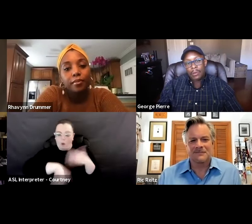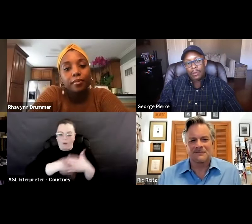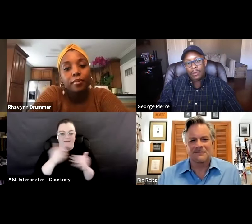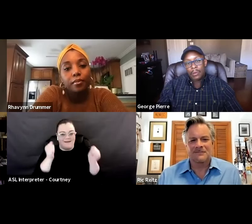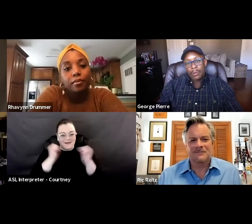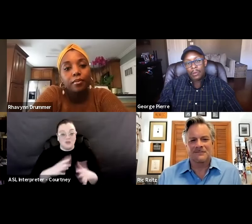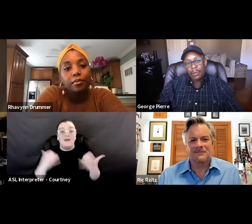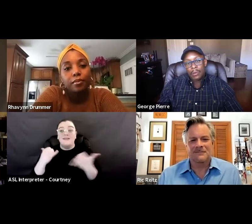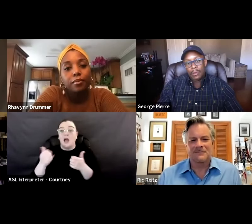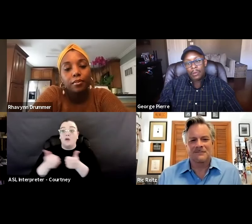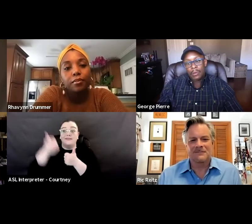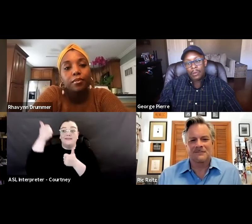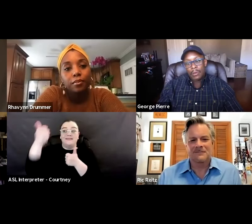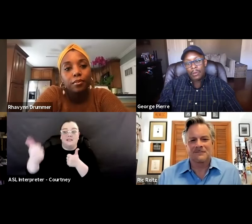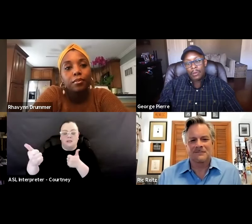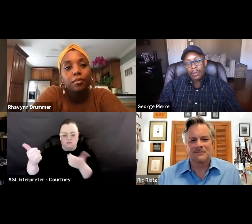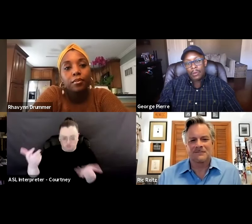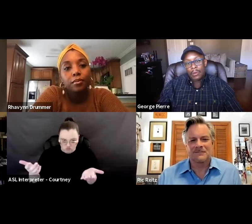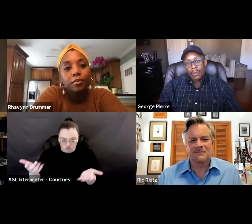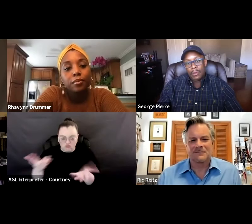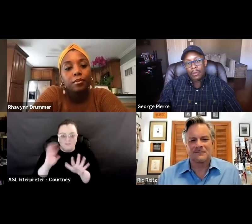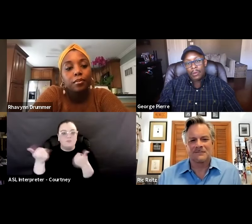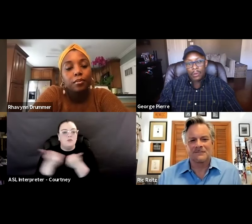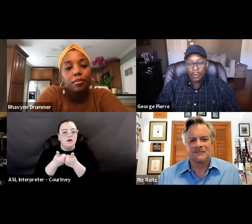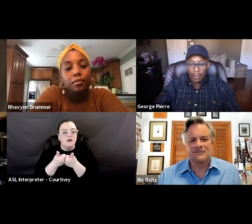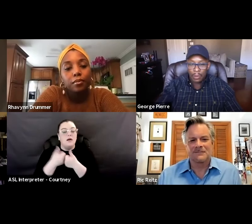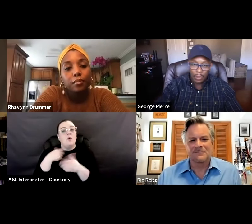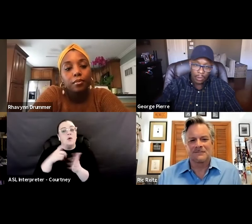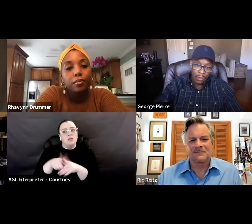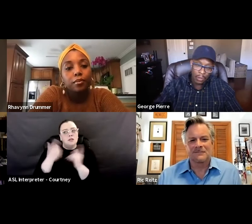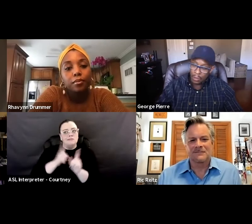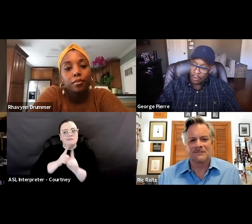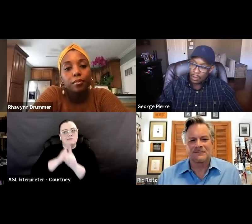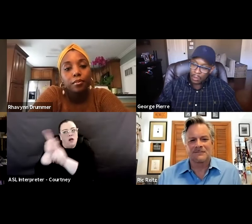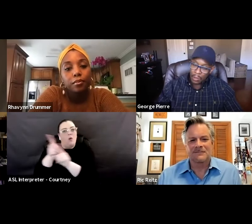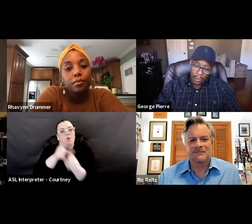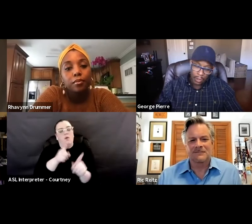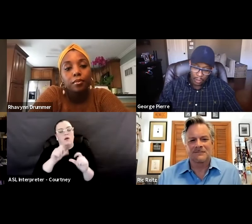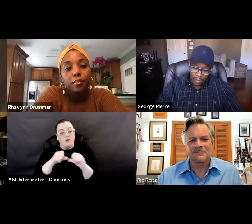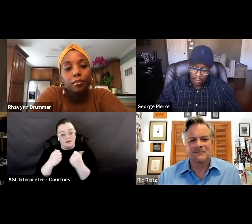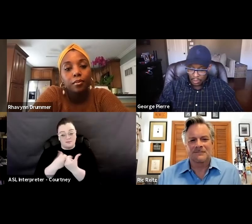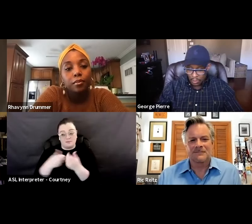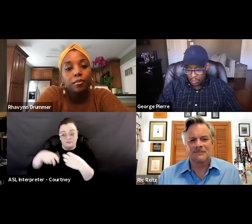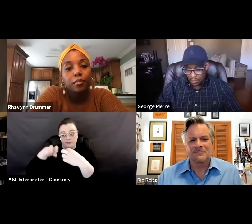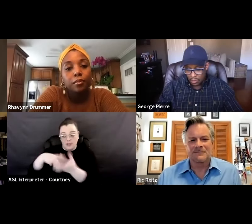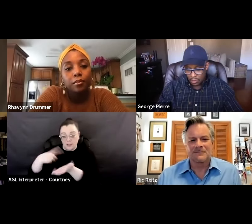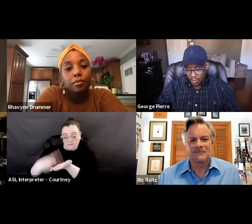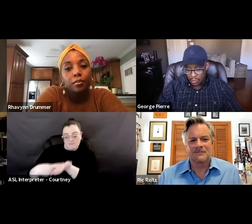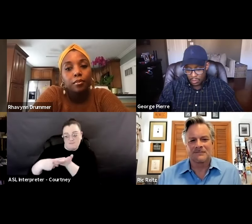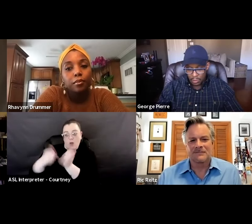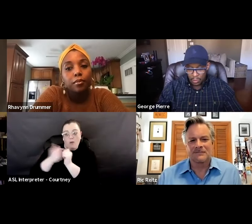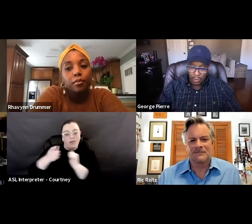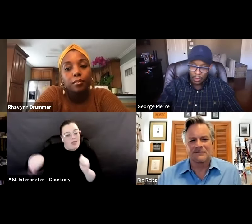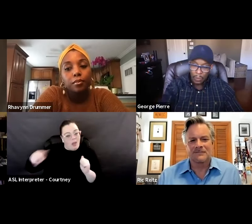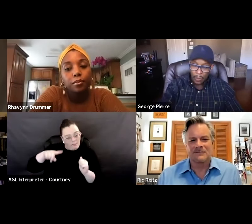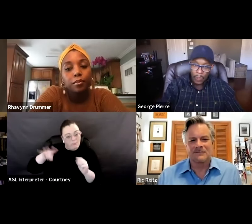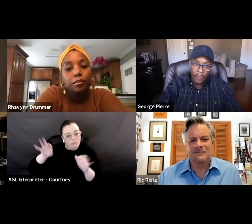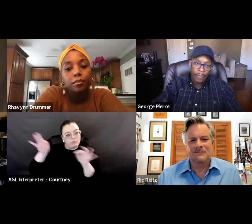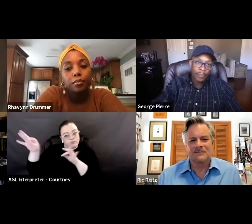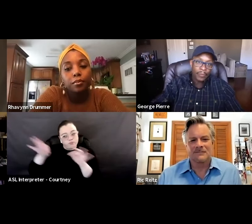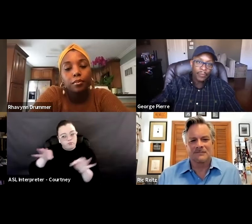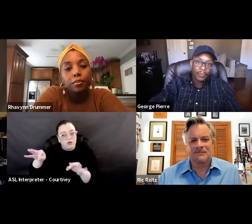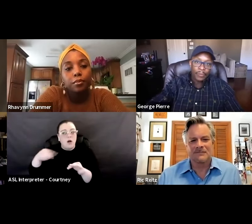challenging. So we began to really travel to the agencies, sit down with them, talk to them about